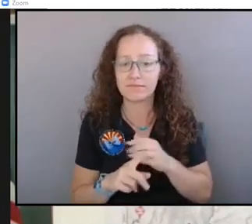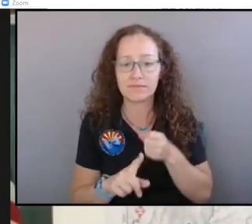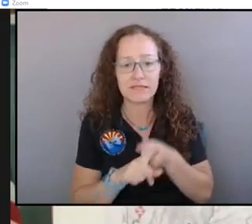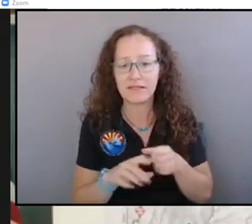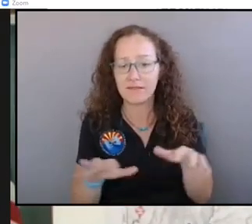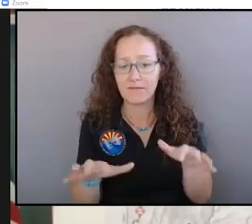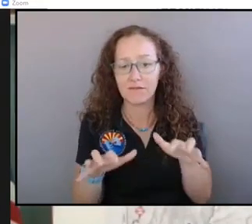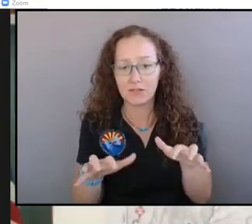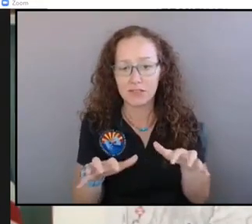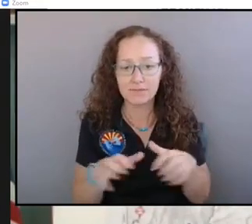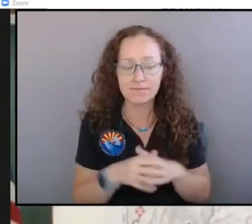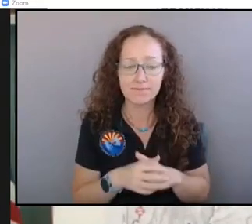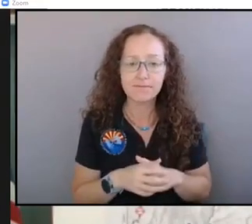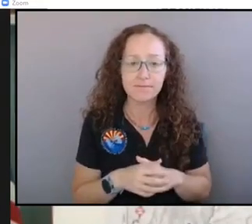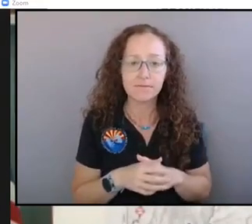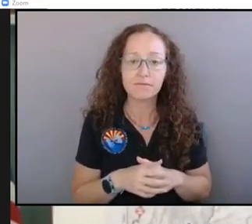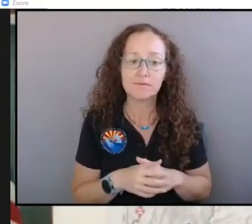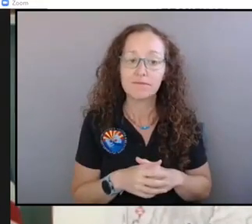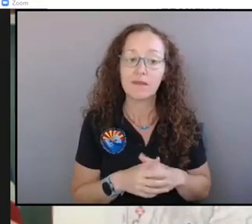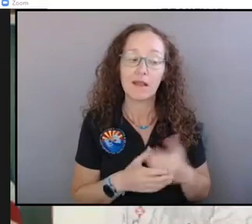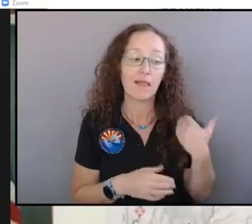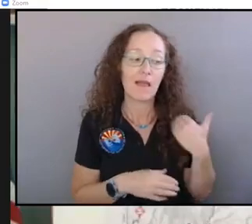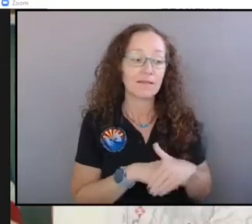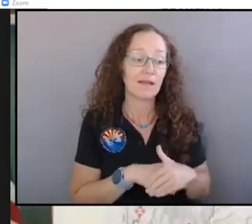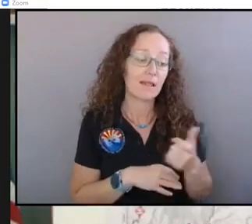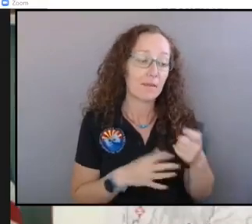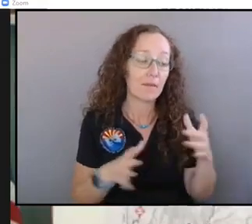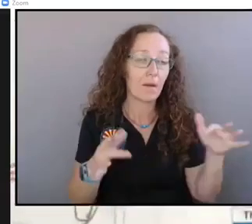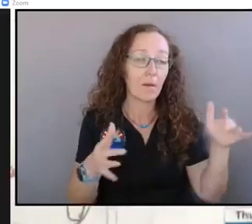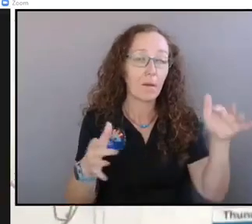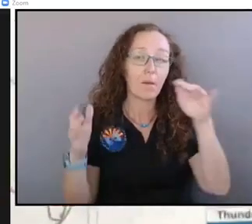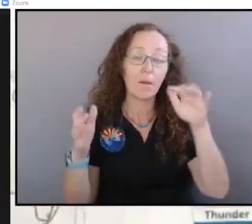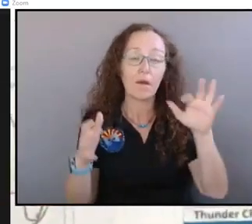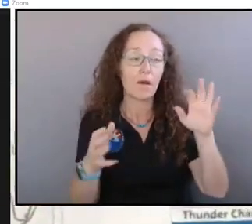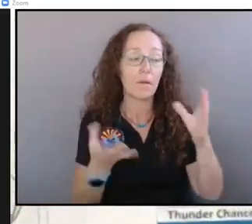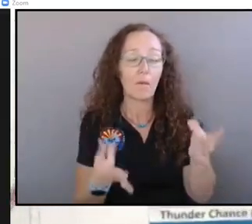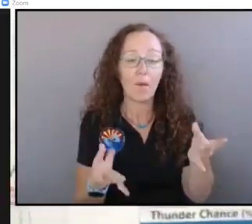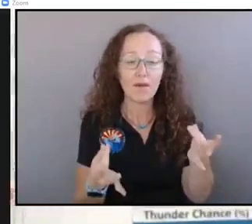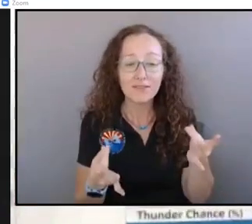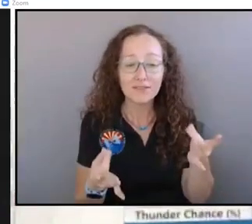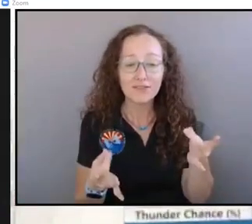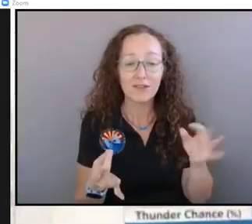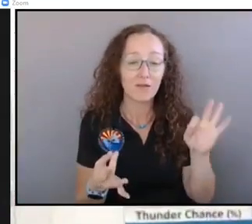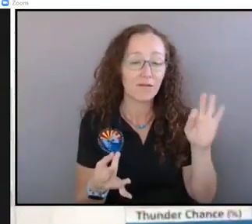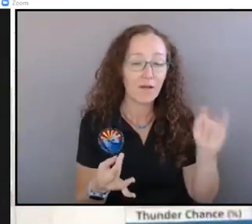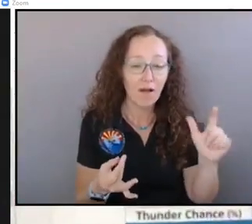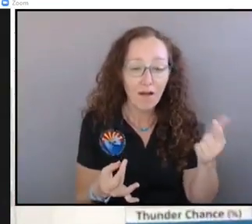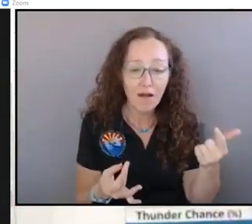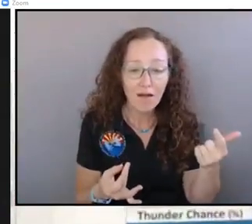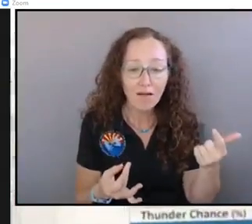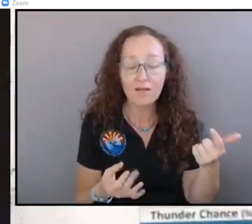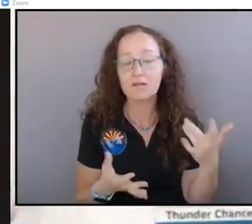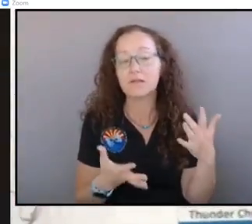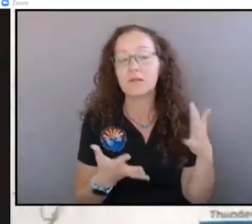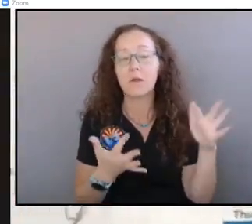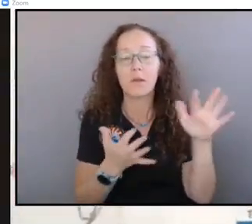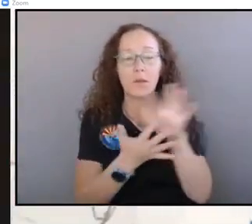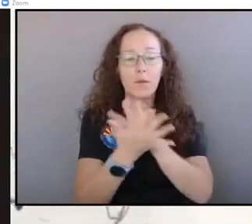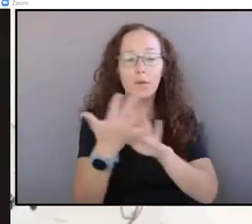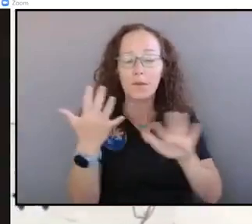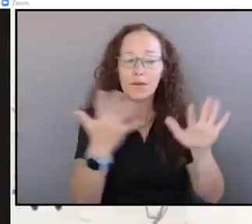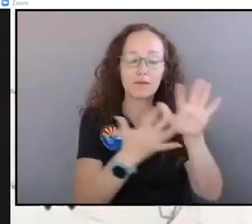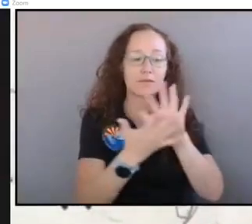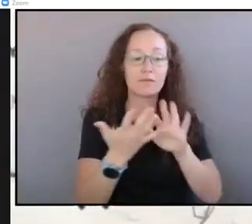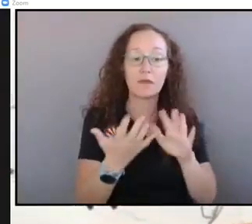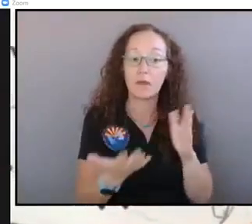did have a little bit of moisture fog last night, and hopefully we get some moisture tonight, but it might be freezing. So that's a big concern